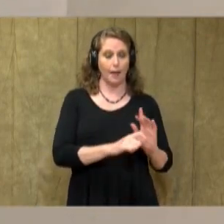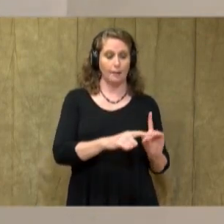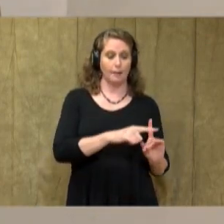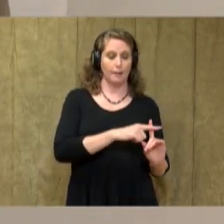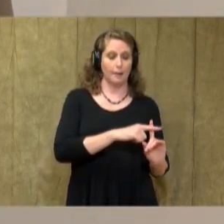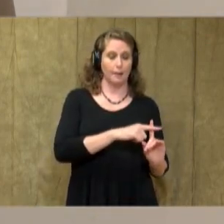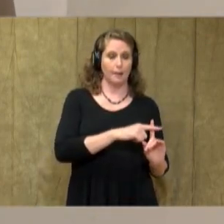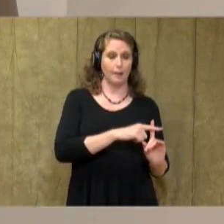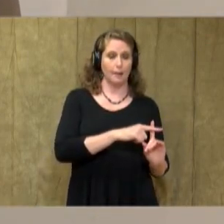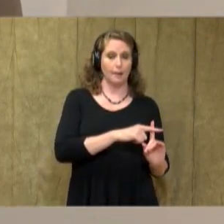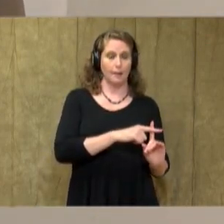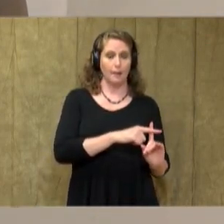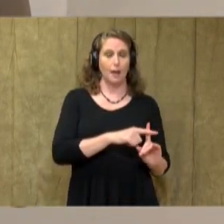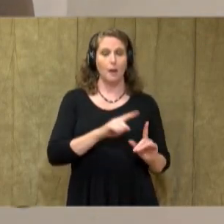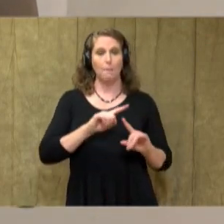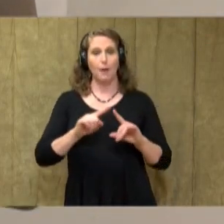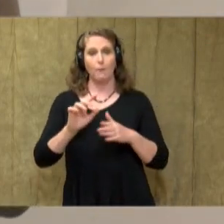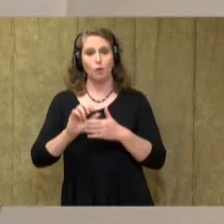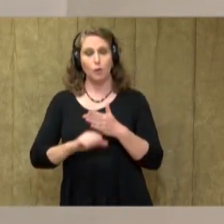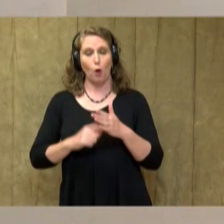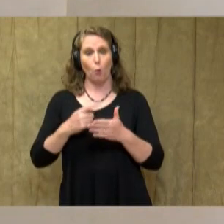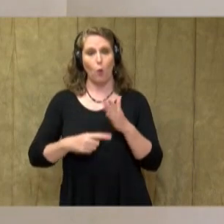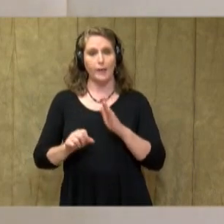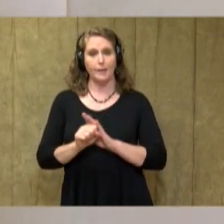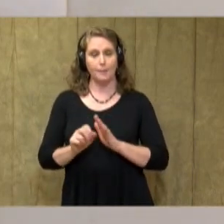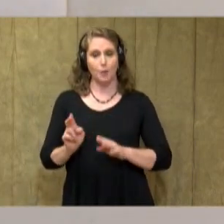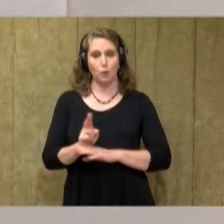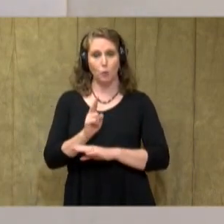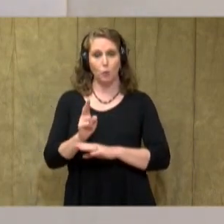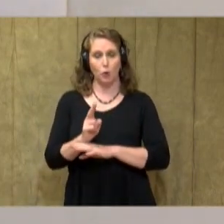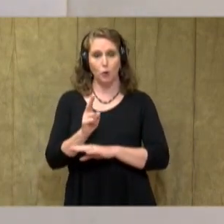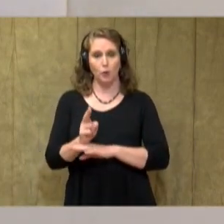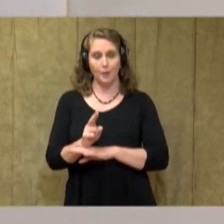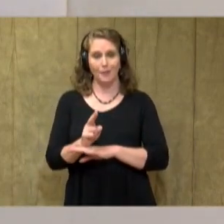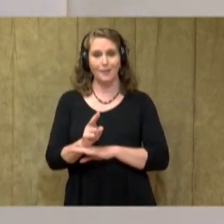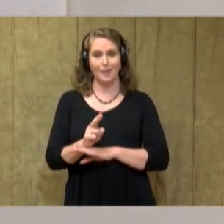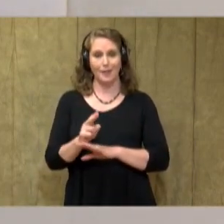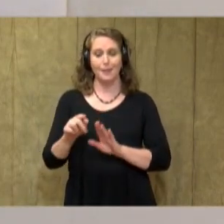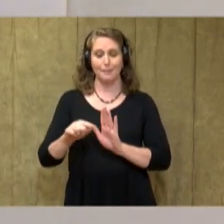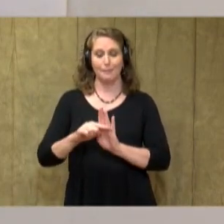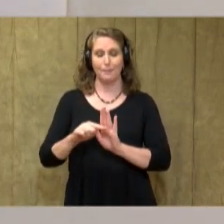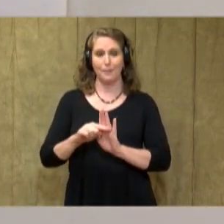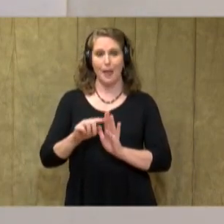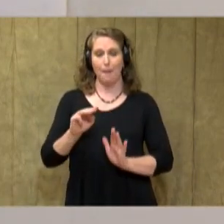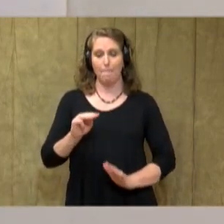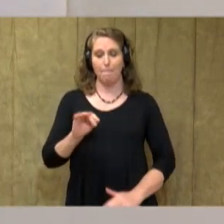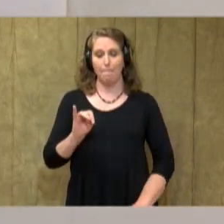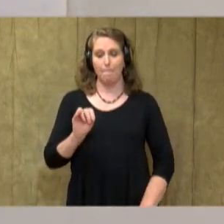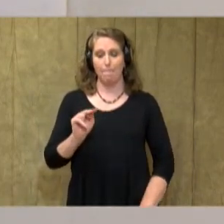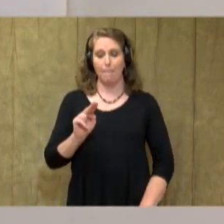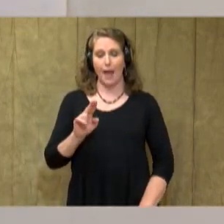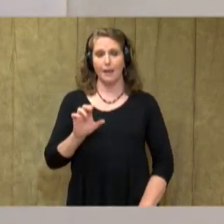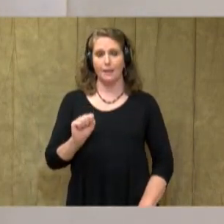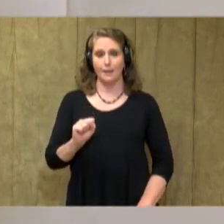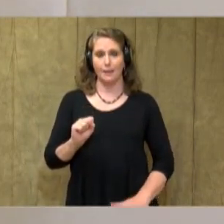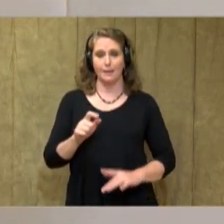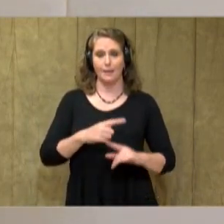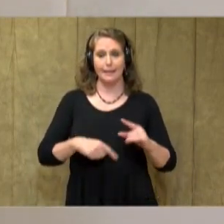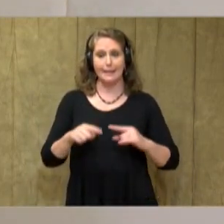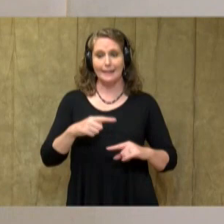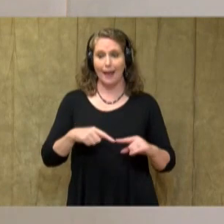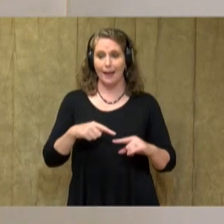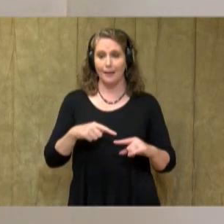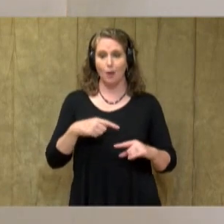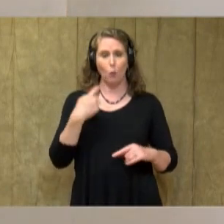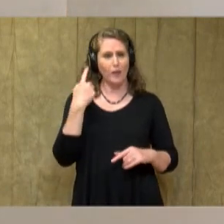The symbol that we use to subtract? That's right, it's called a minus sign, minus. And what